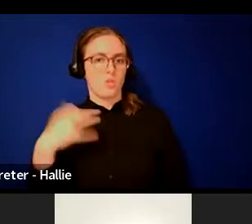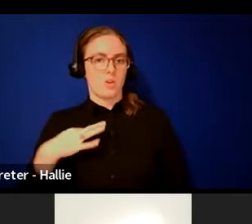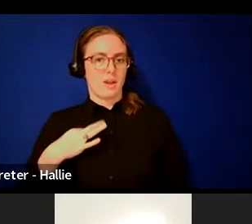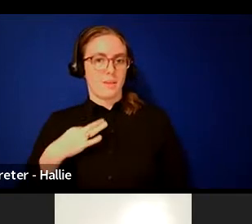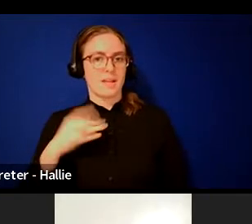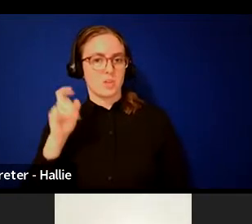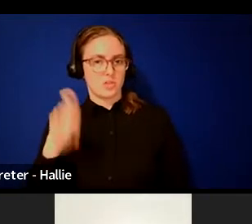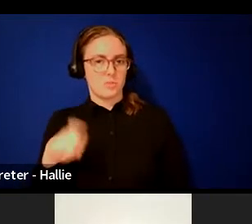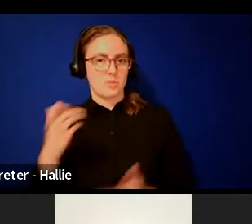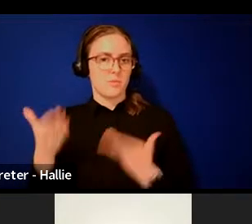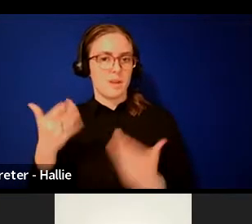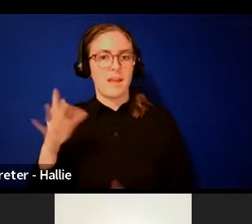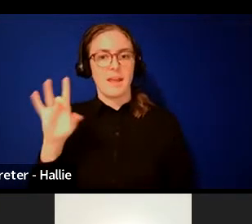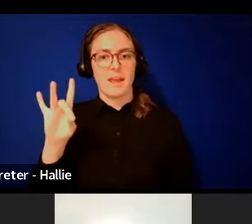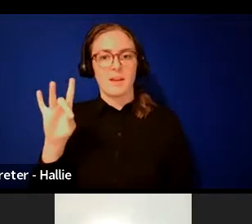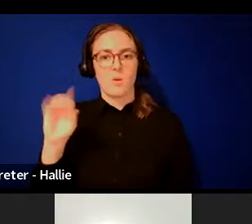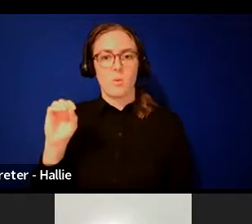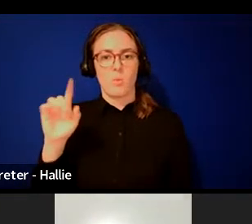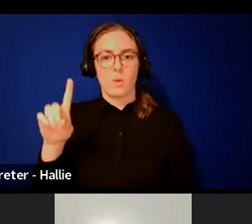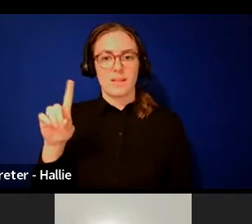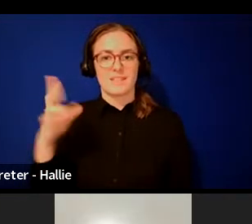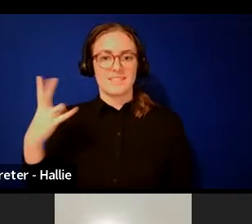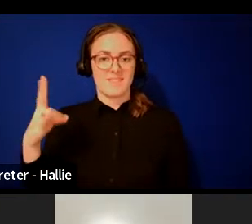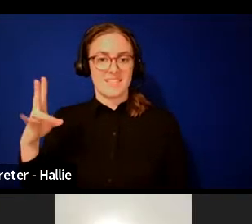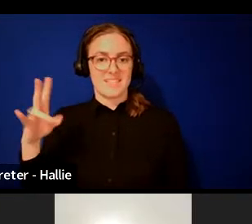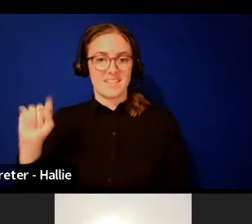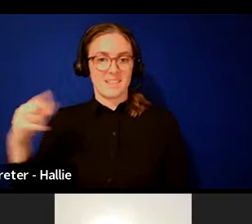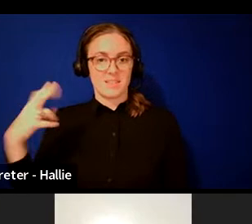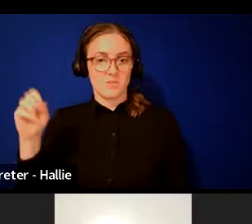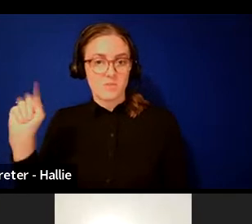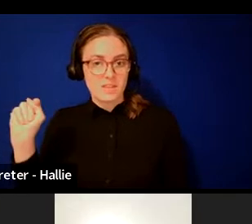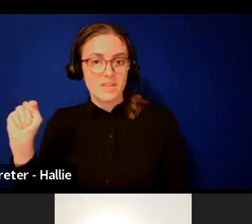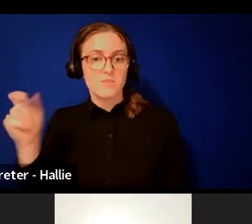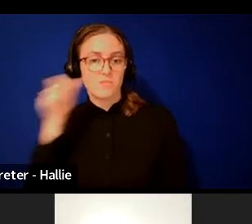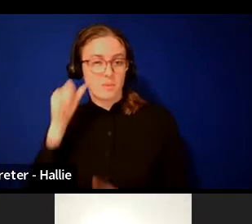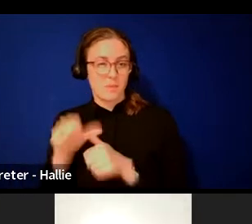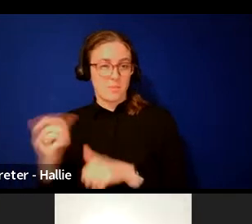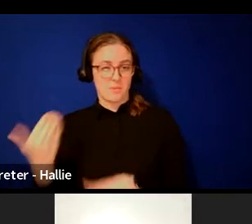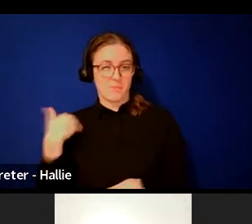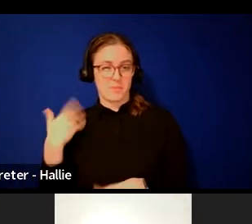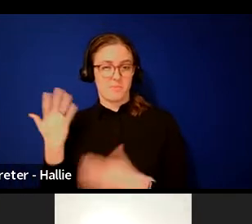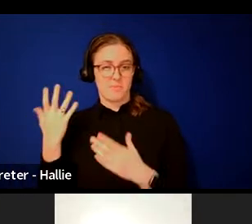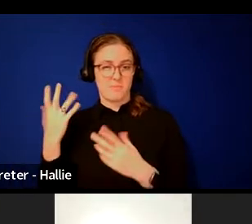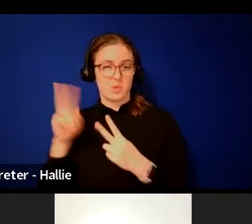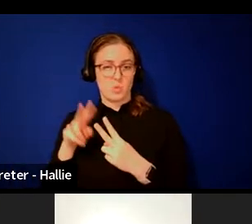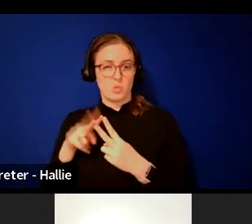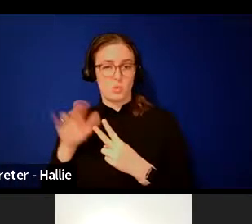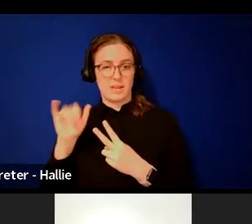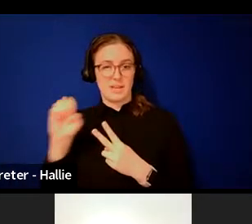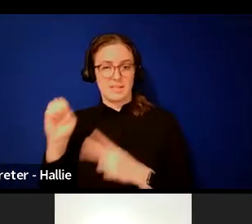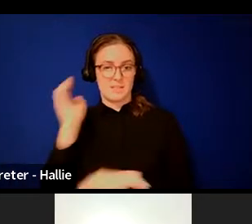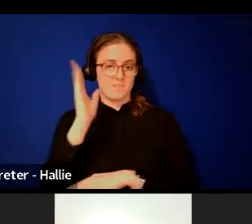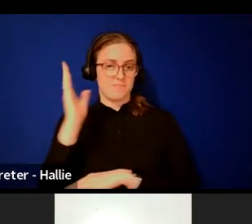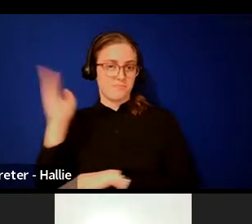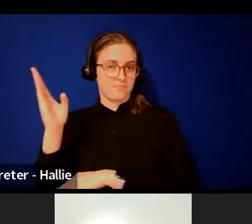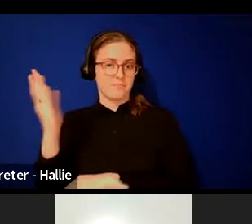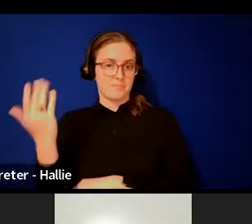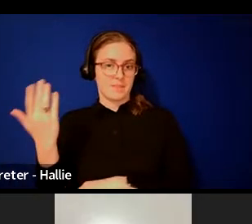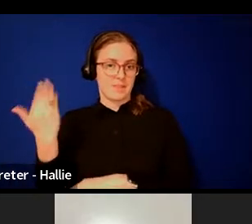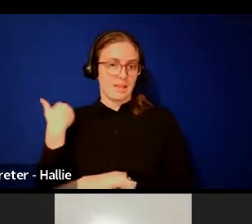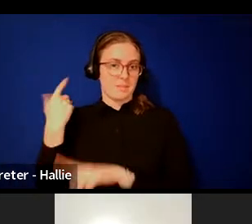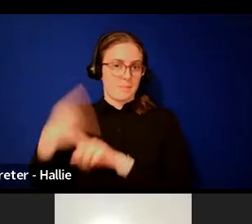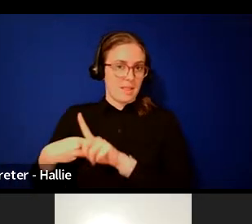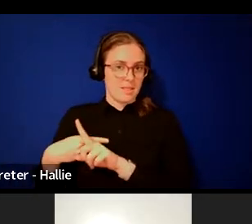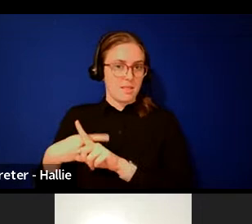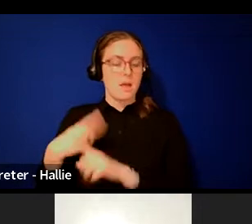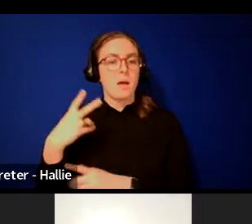presenting today, 801 17th Street. If you recall, I presented two cases last month, and both parties should